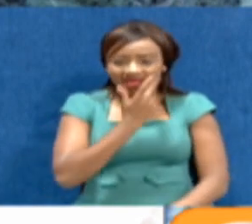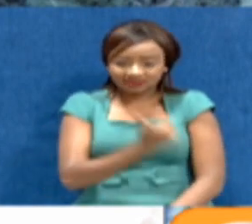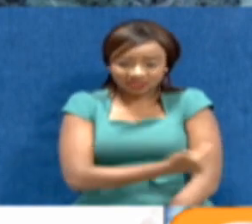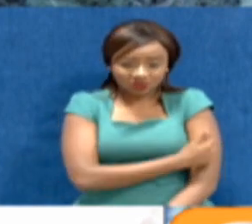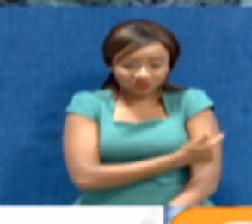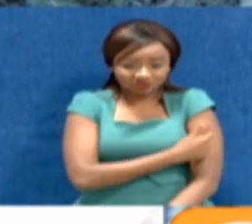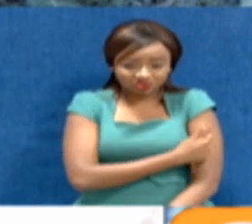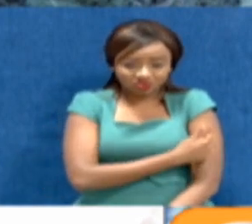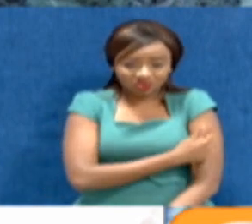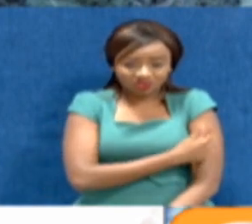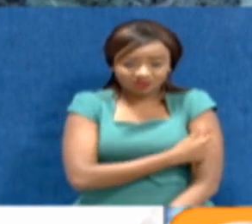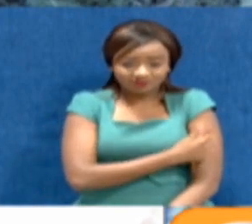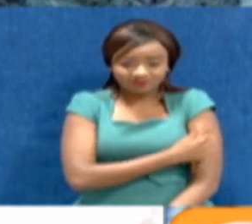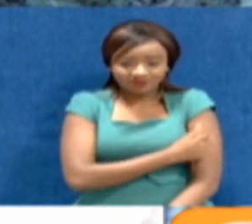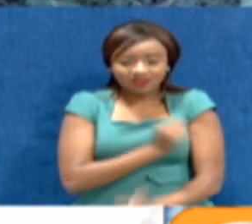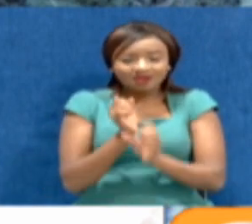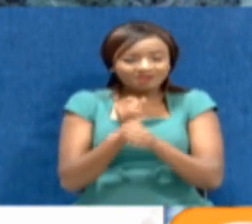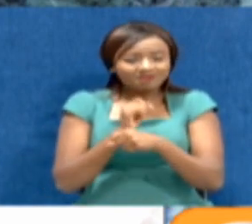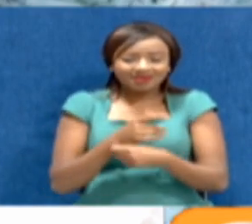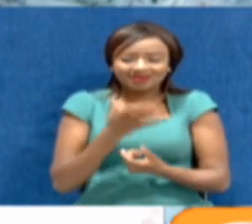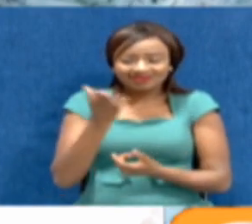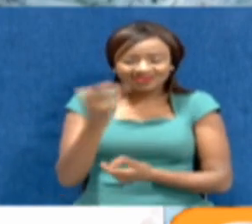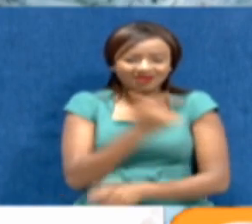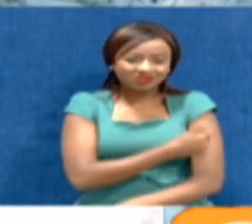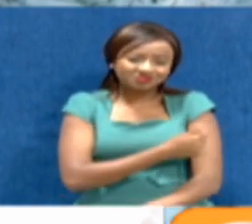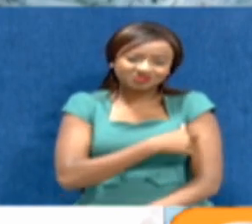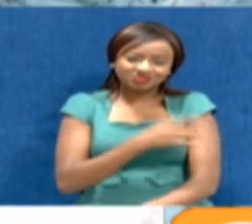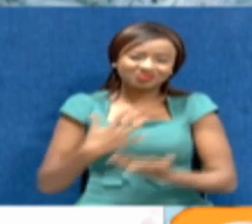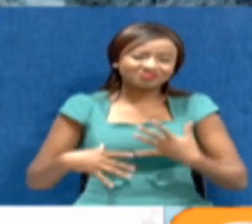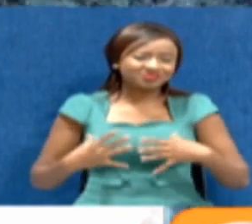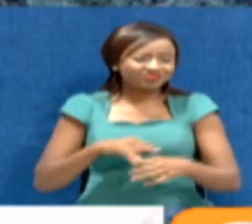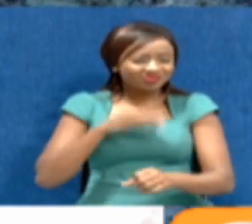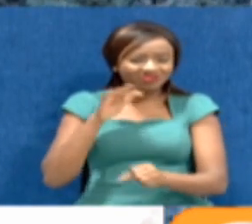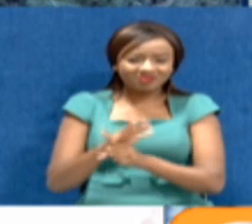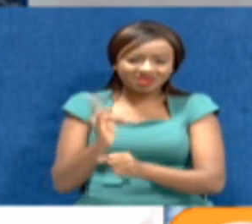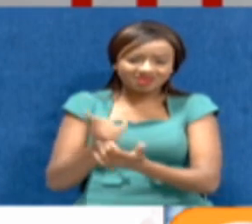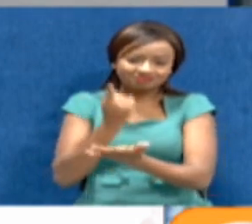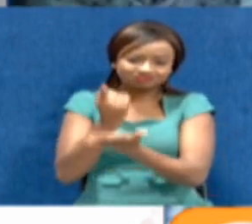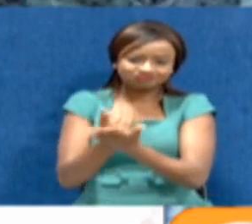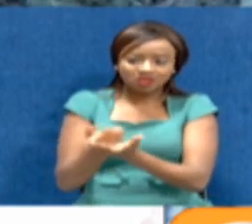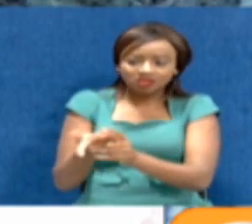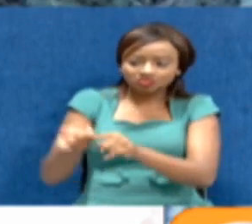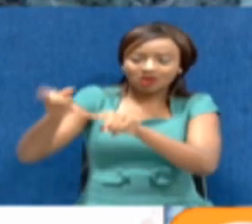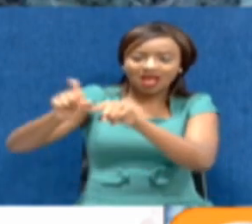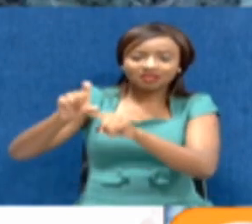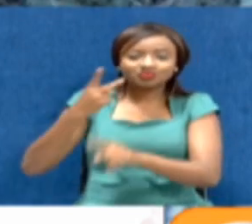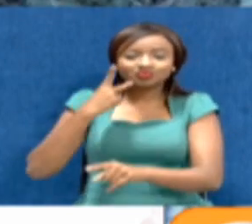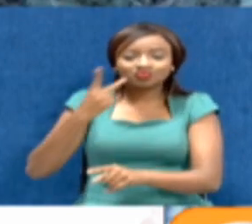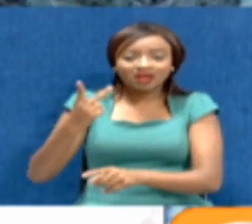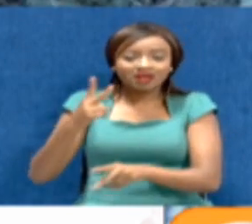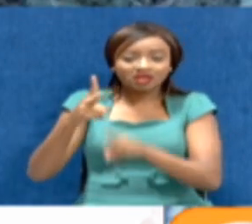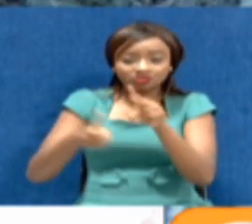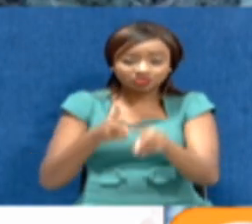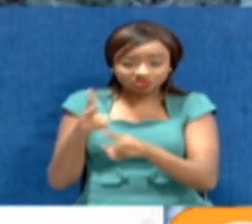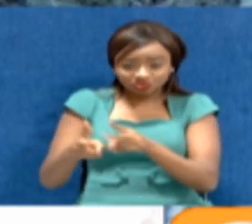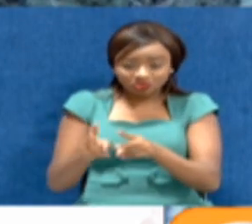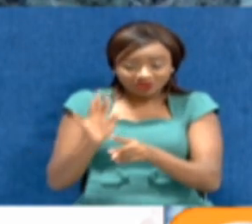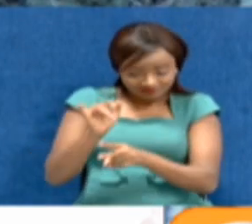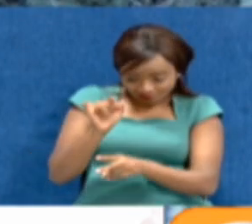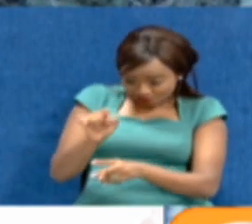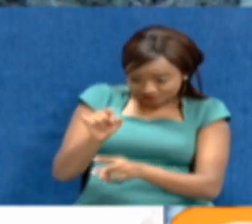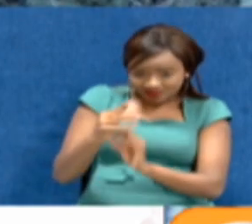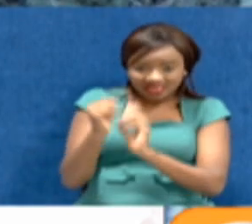University Hospital, increasing the number of those hospitalized at the facility to 222. During this